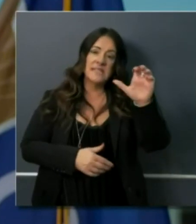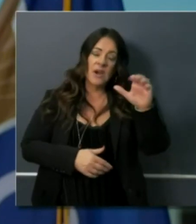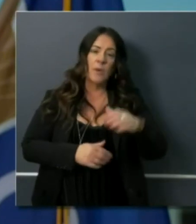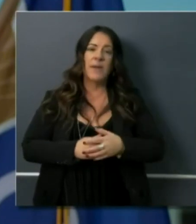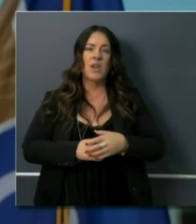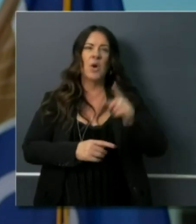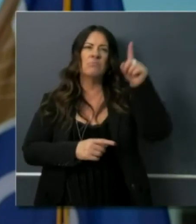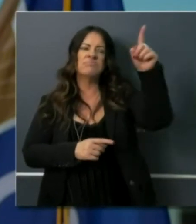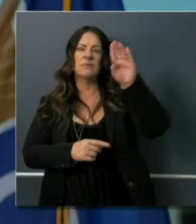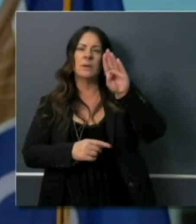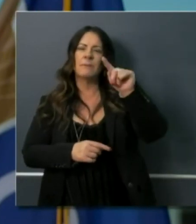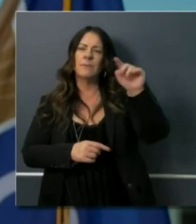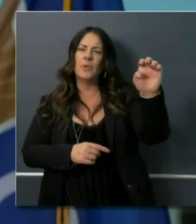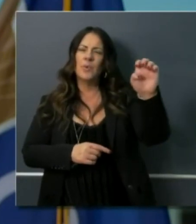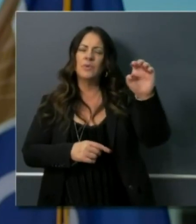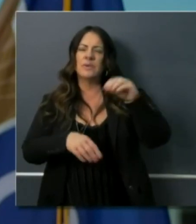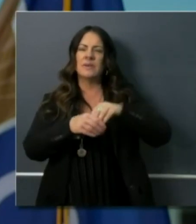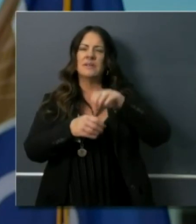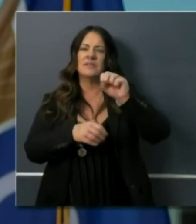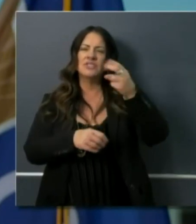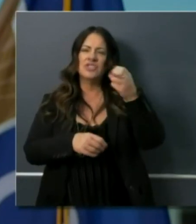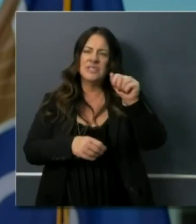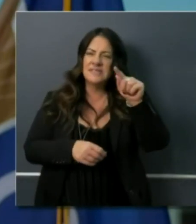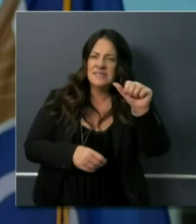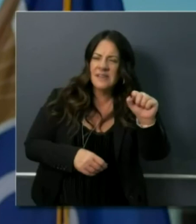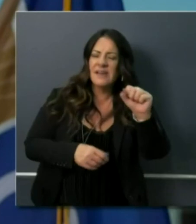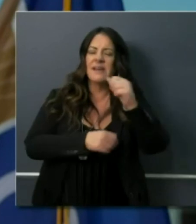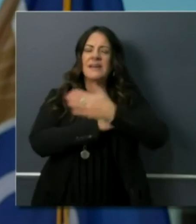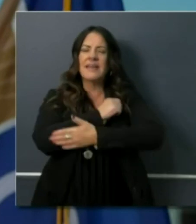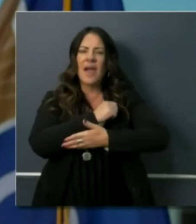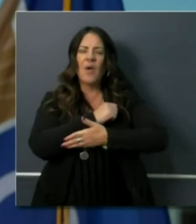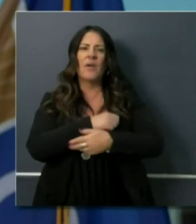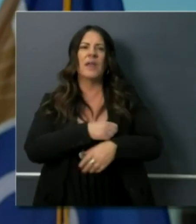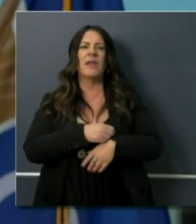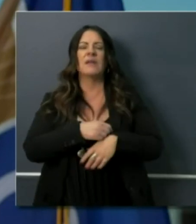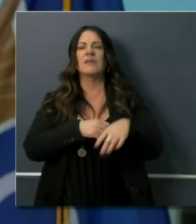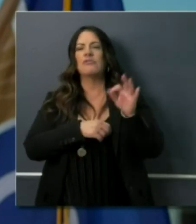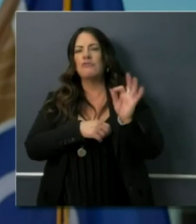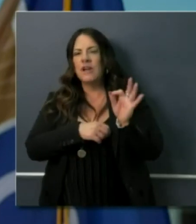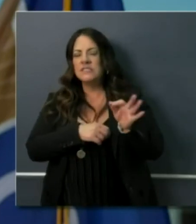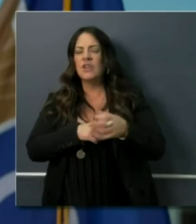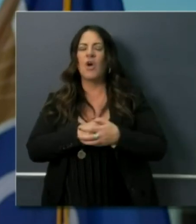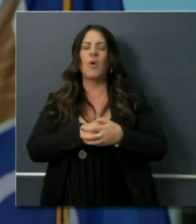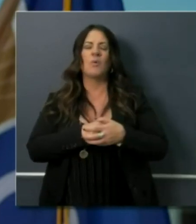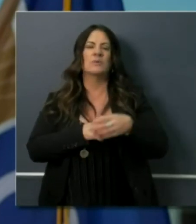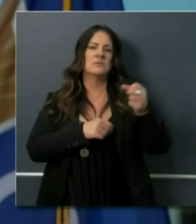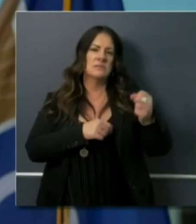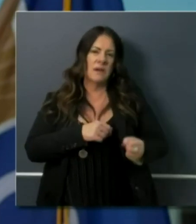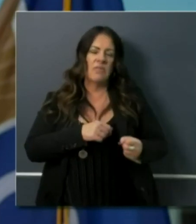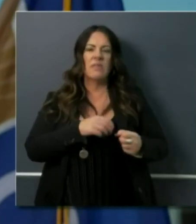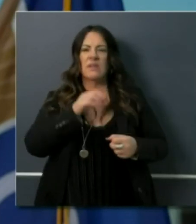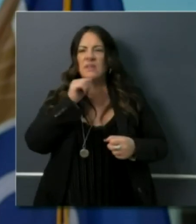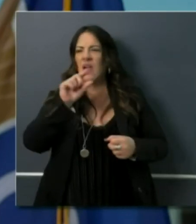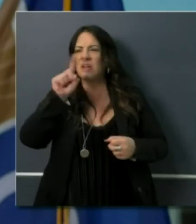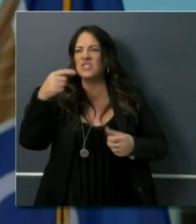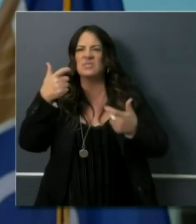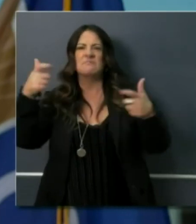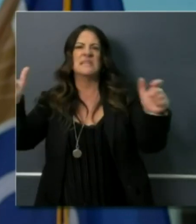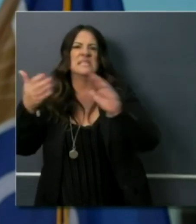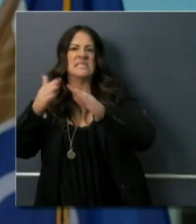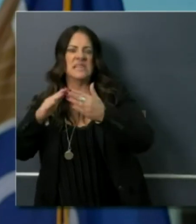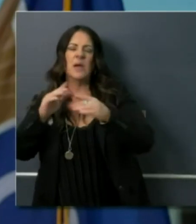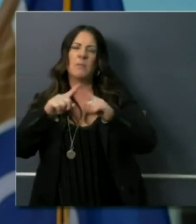Butte and Shasta County, Fresno, Riverside, all throughout the state of California, not just along the coast and the larger urban